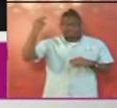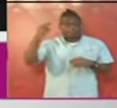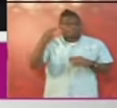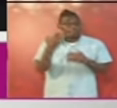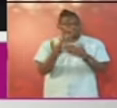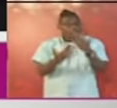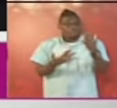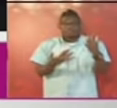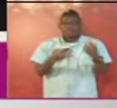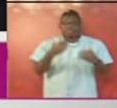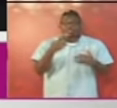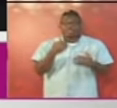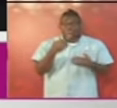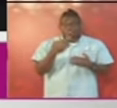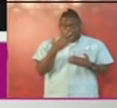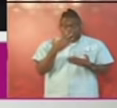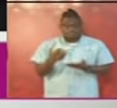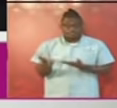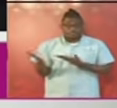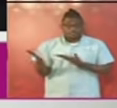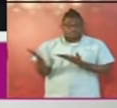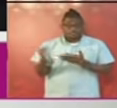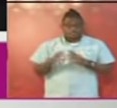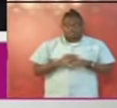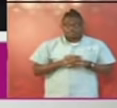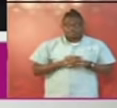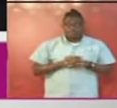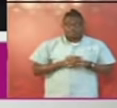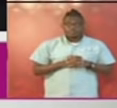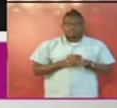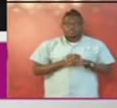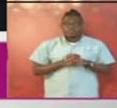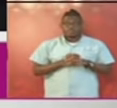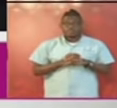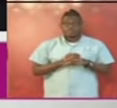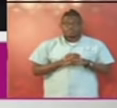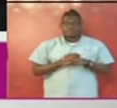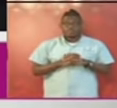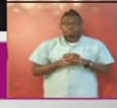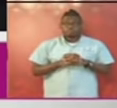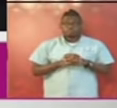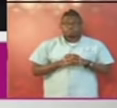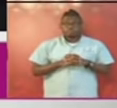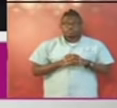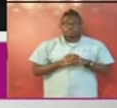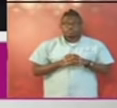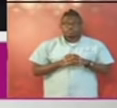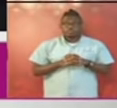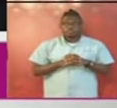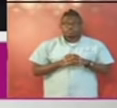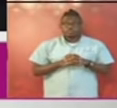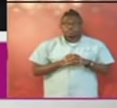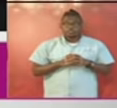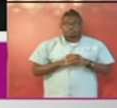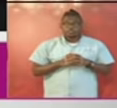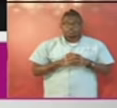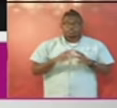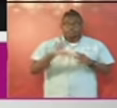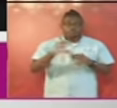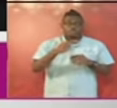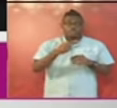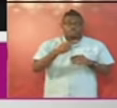Cholesterol, and we know that that is a potent risk factor for heart attacks and strokes. And total cholesterol, so it's a